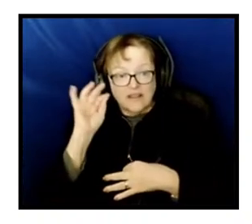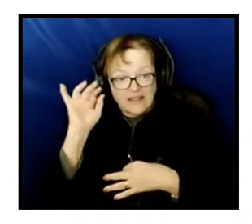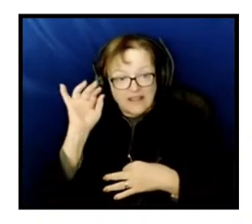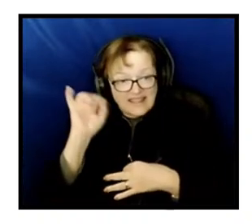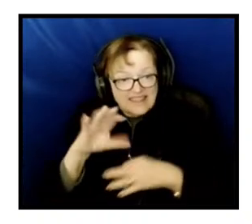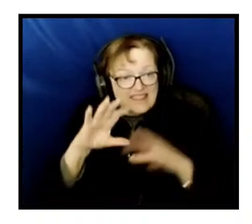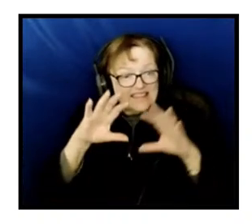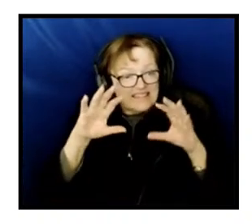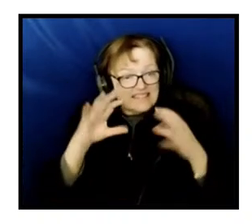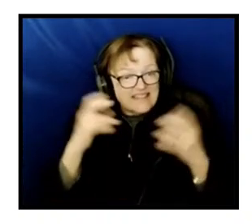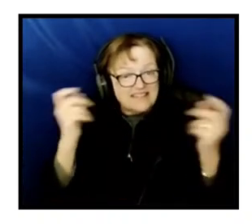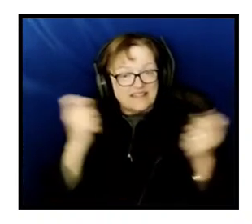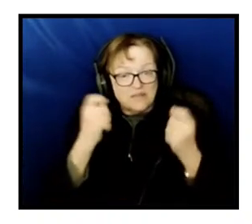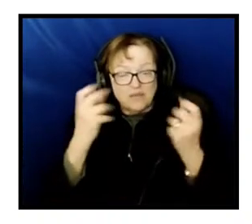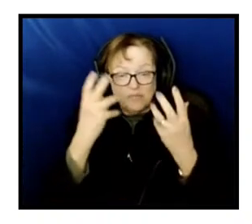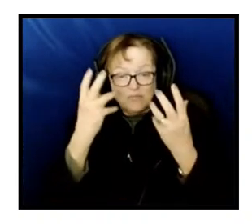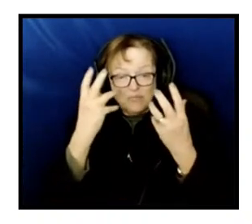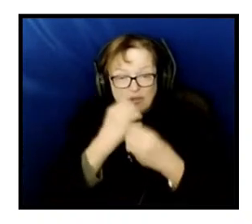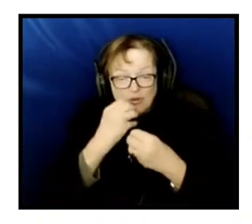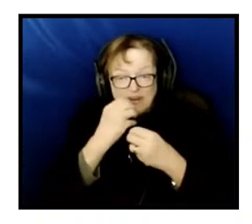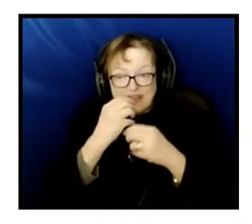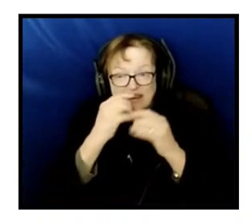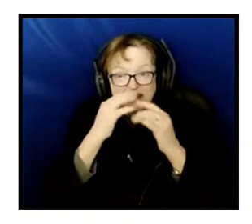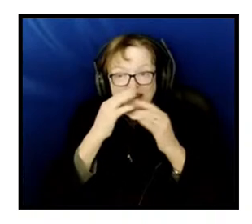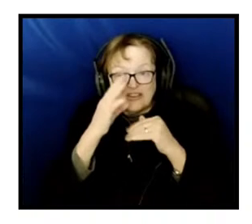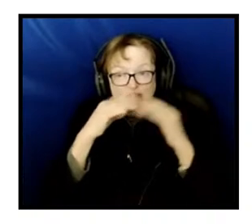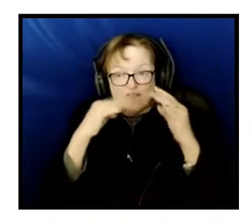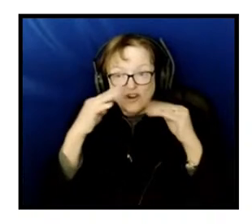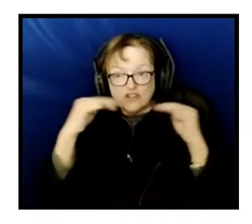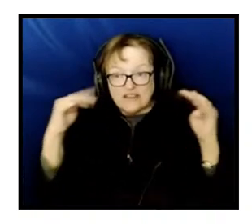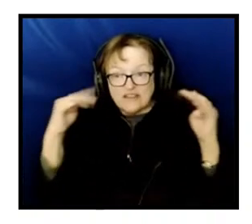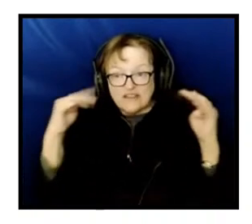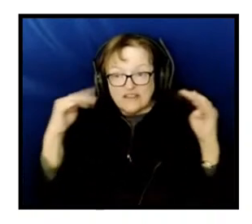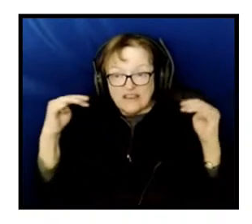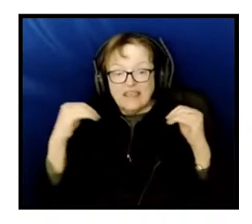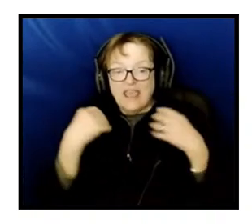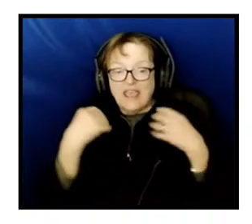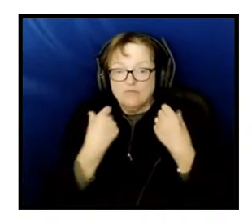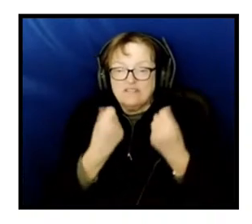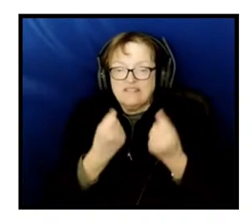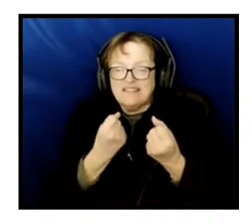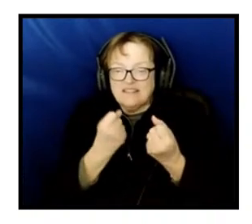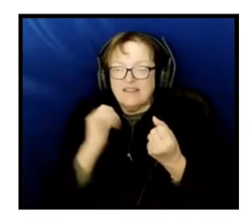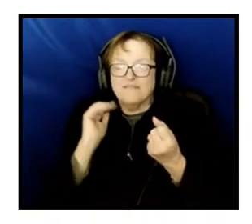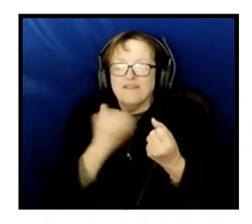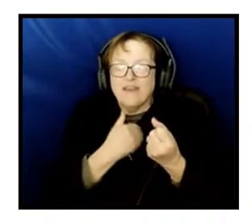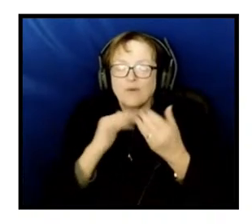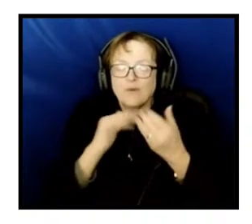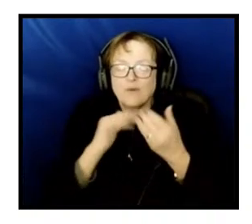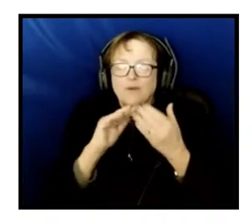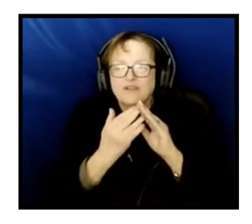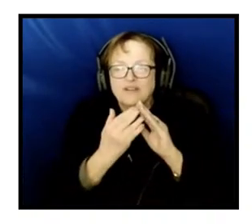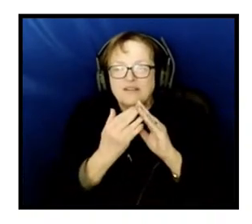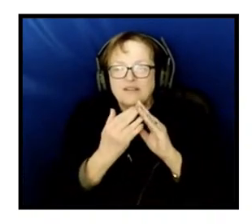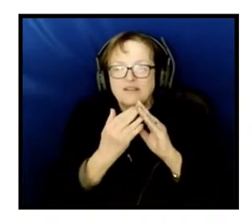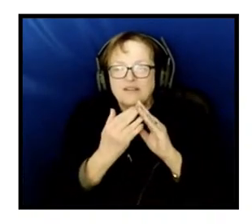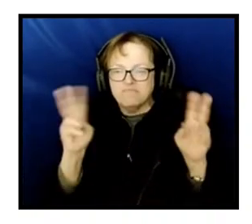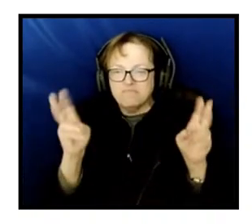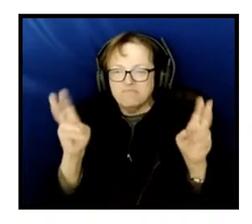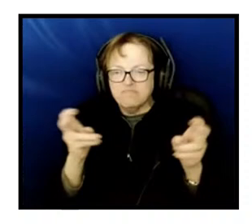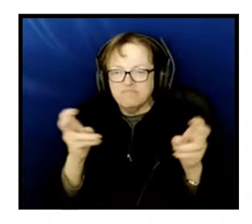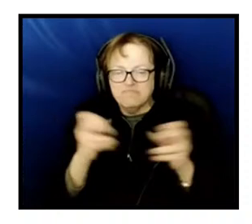the beauty, diversity, and resiliency of our community, end quote.